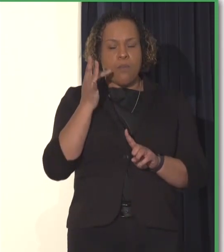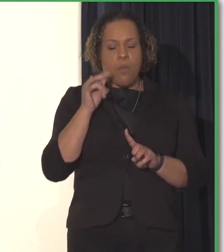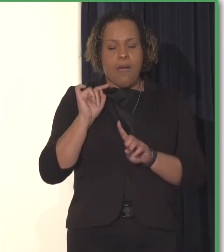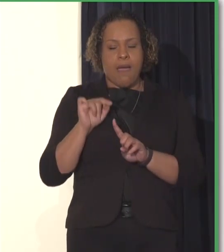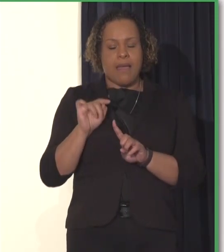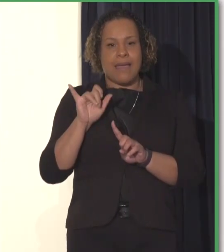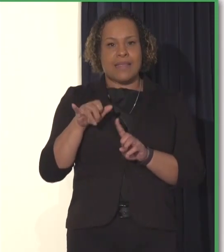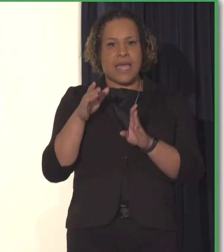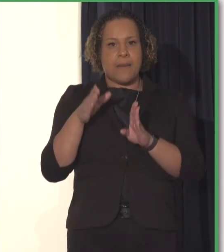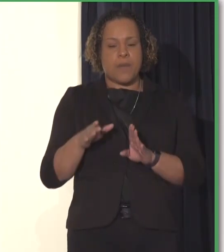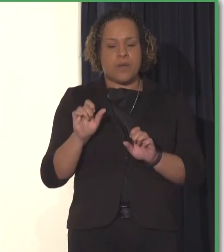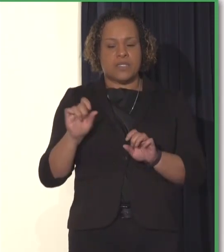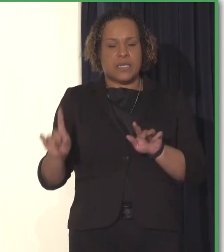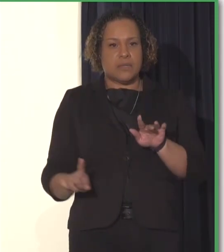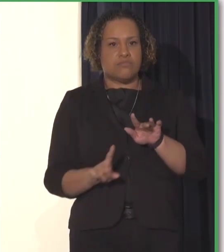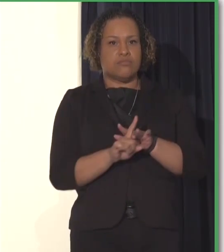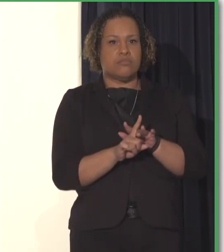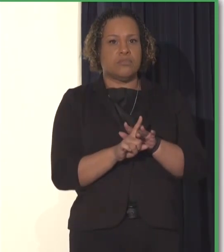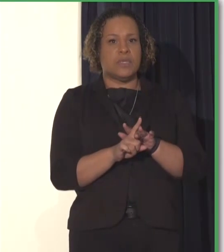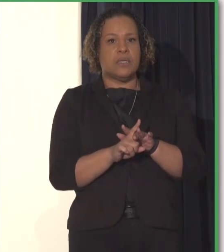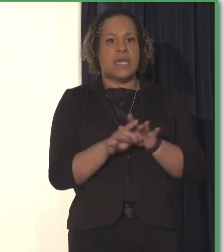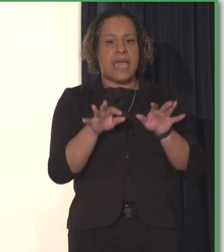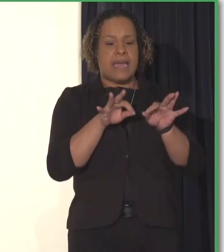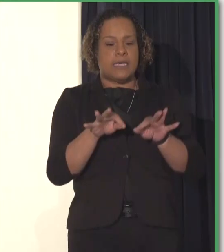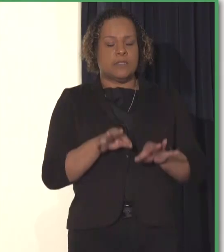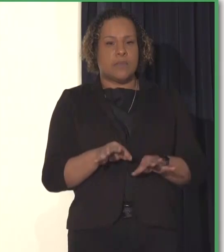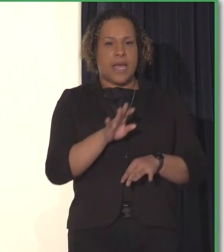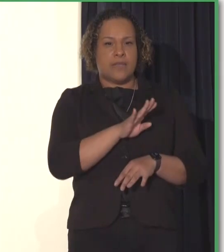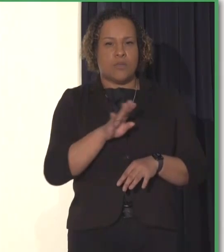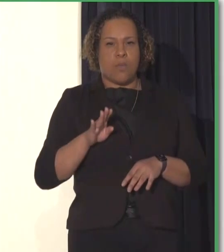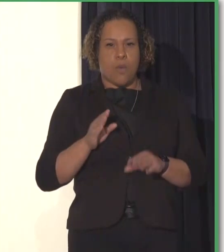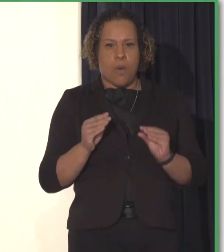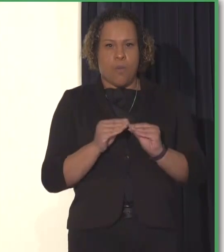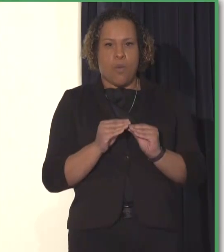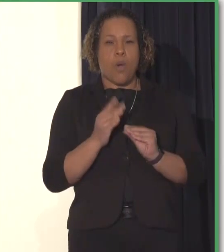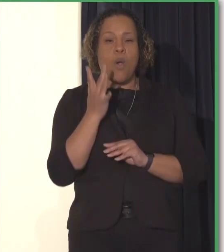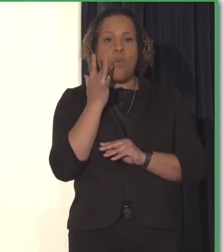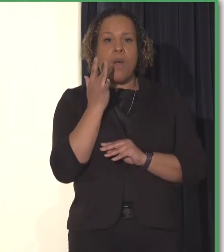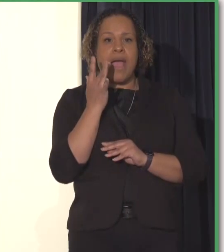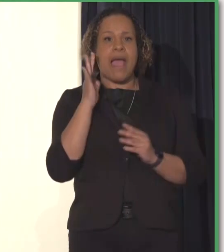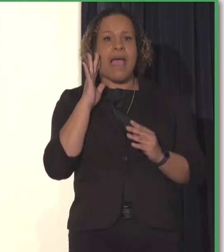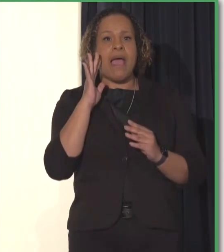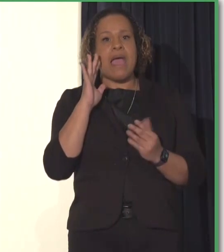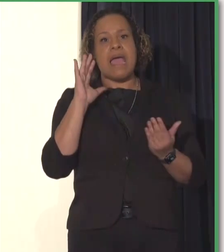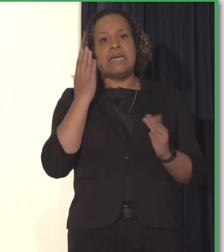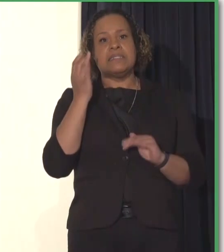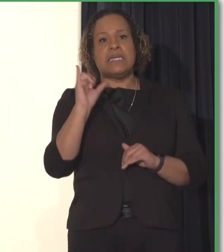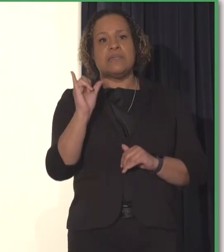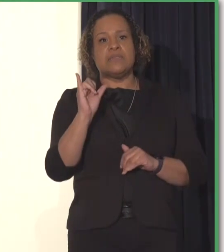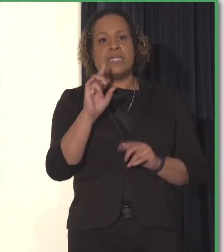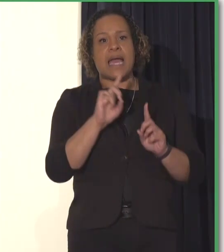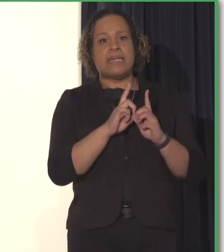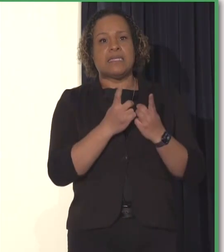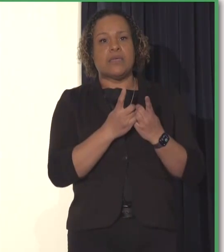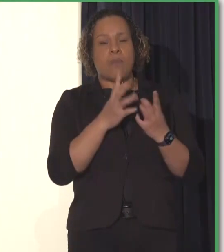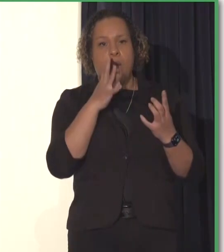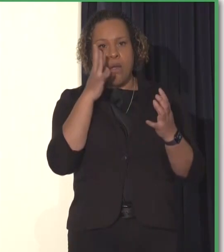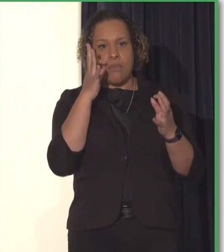and talk to the board more about this? It seems like the department has made plans or